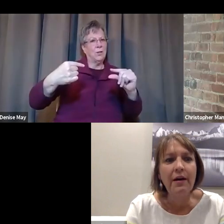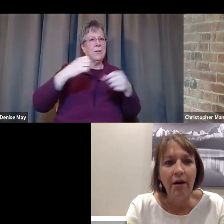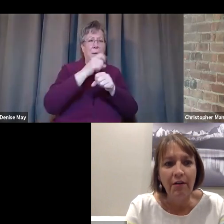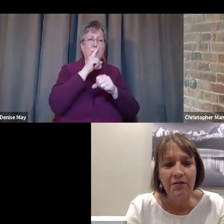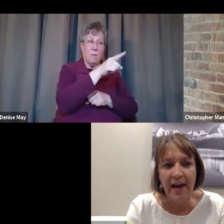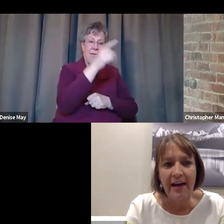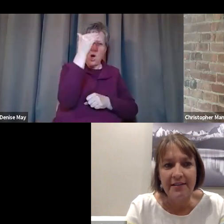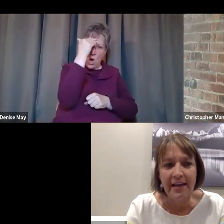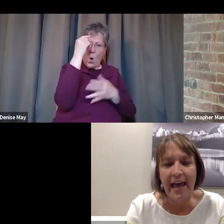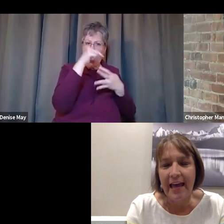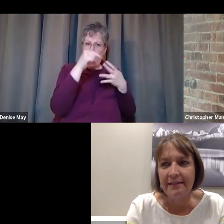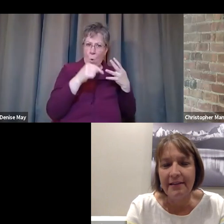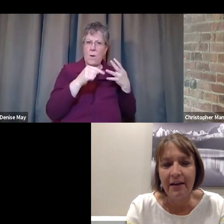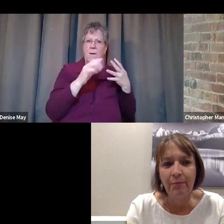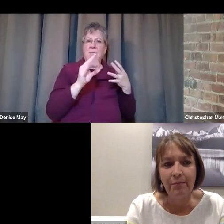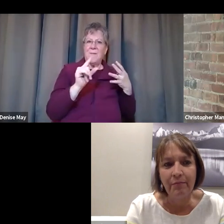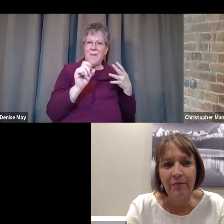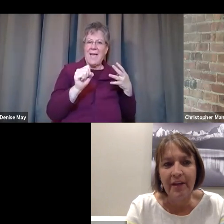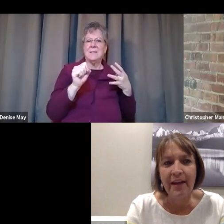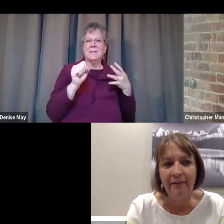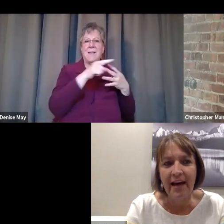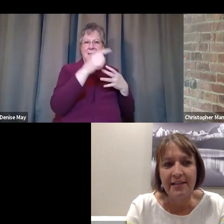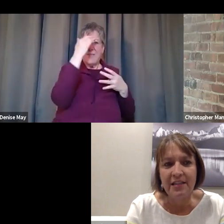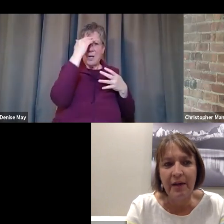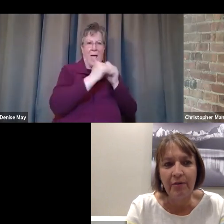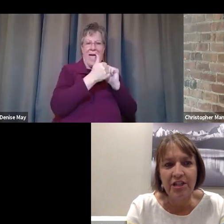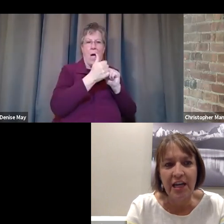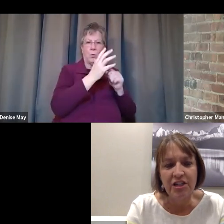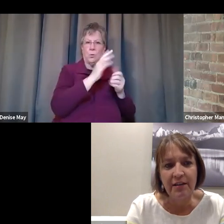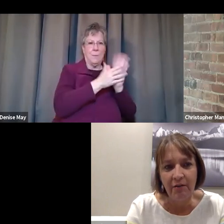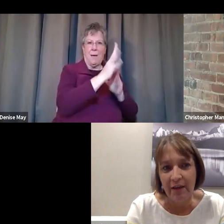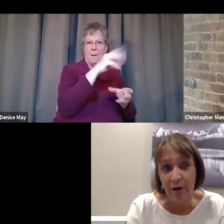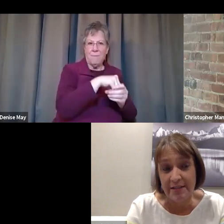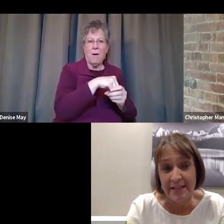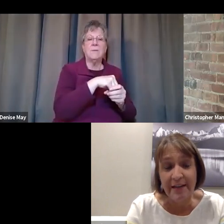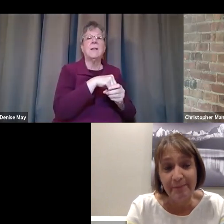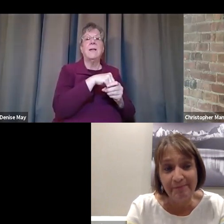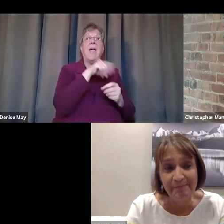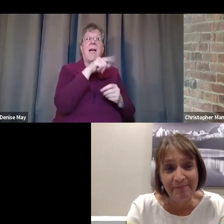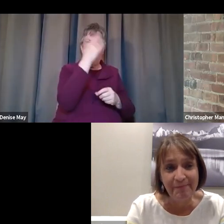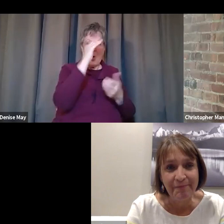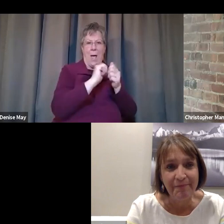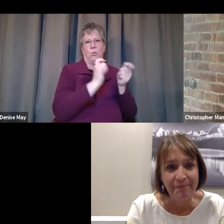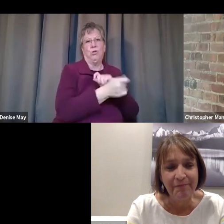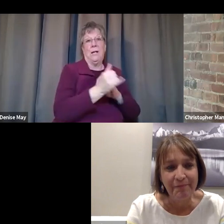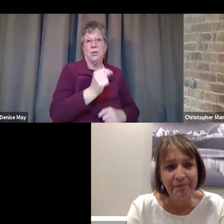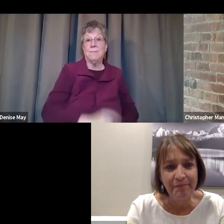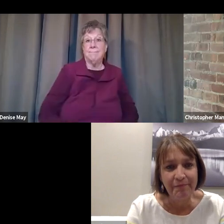know all those facts and then have access to be able to change it how they want to see it.